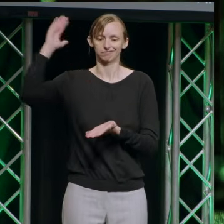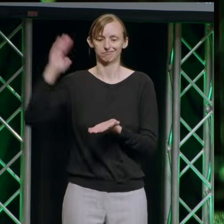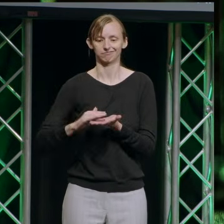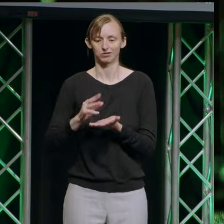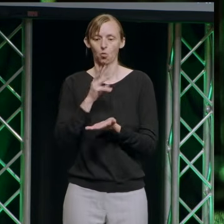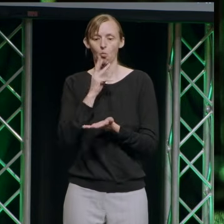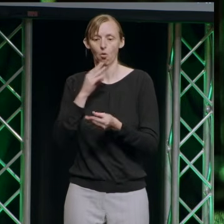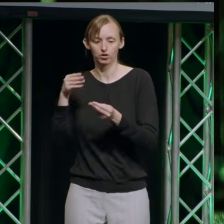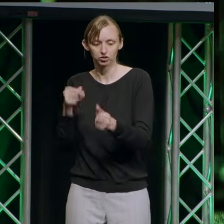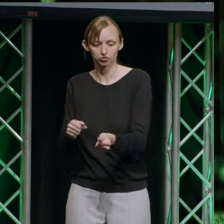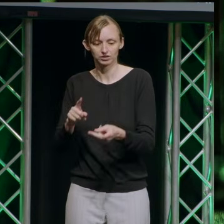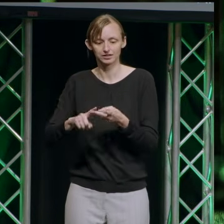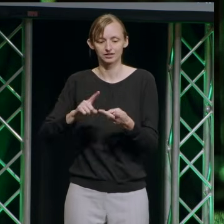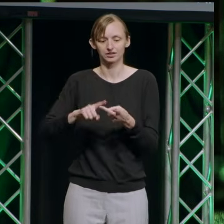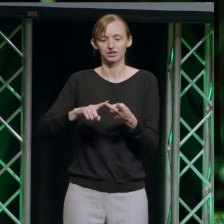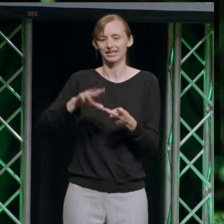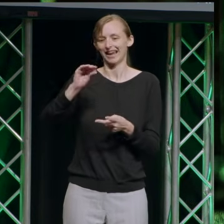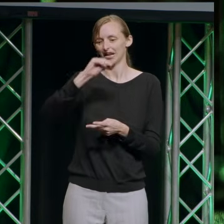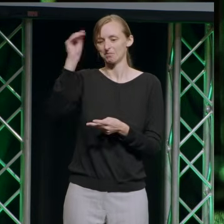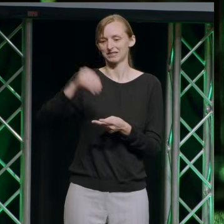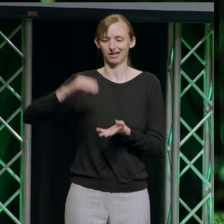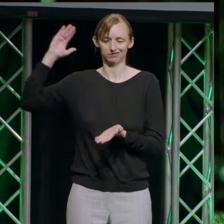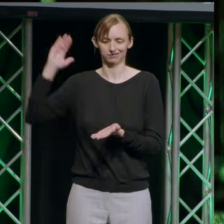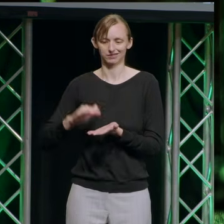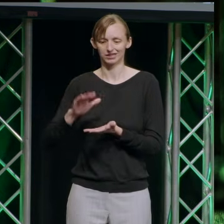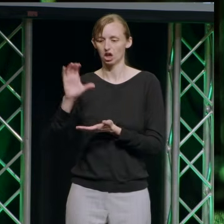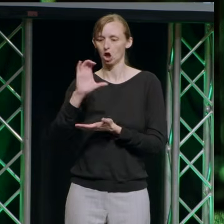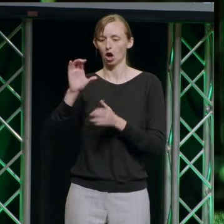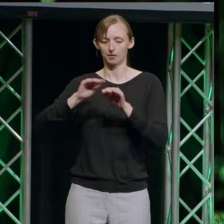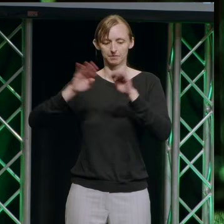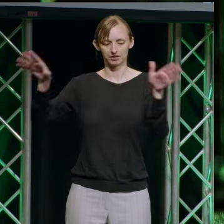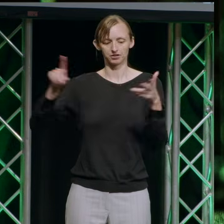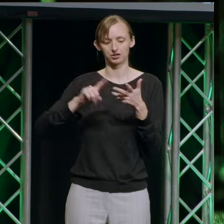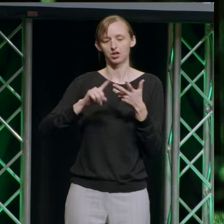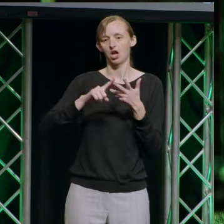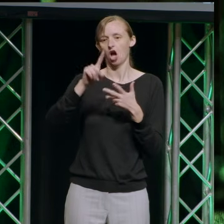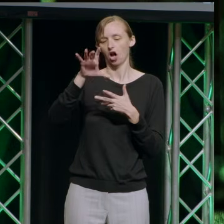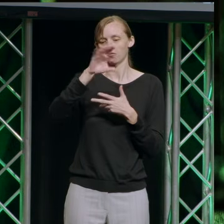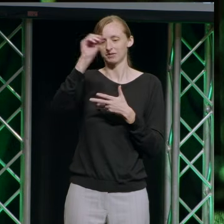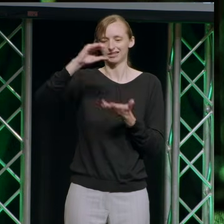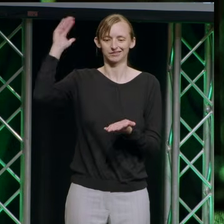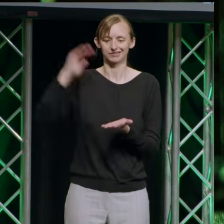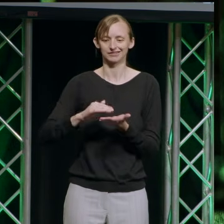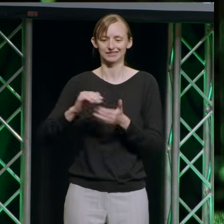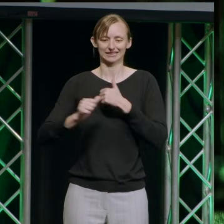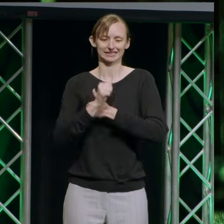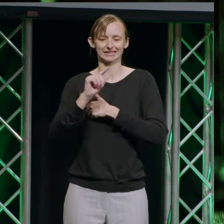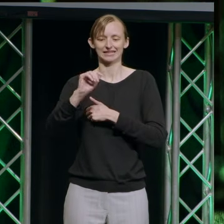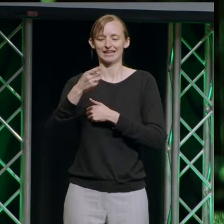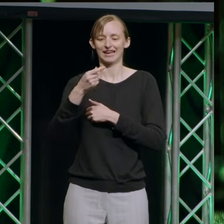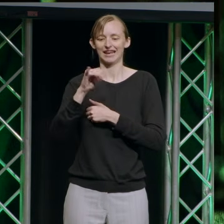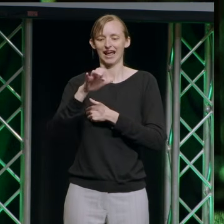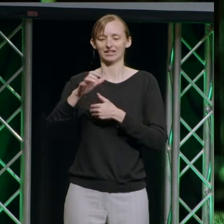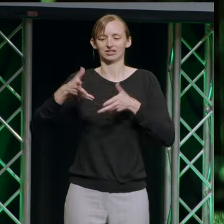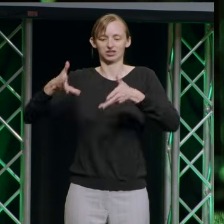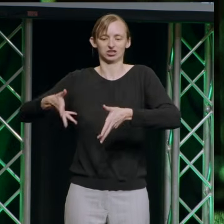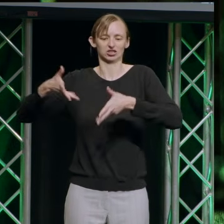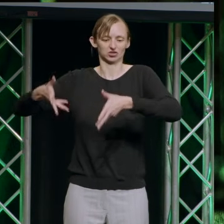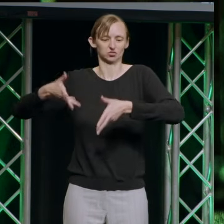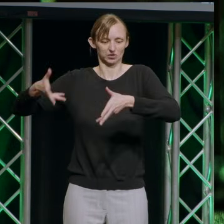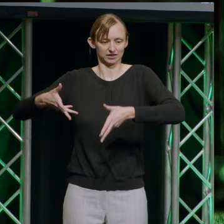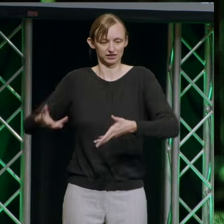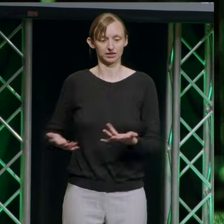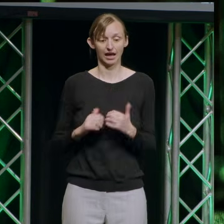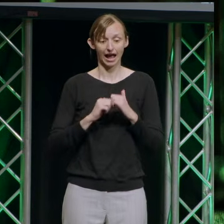a 90% reduction in carbon emissions, and a 100% reduction in toxic waste. So how are we doing this? We are